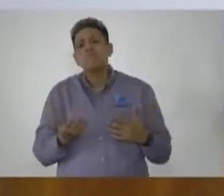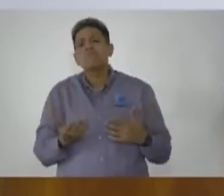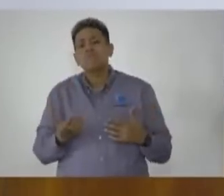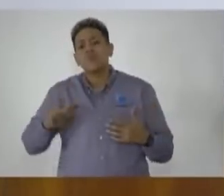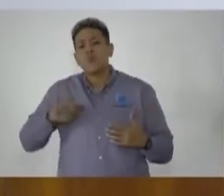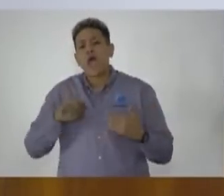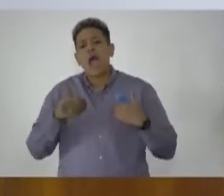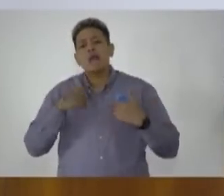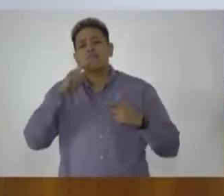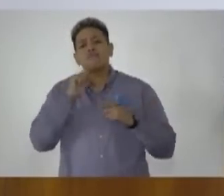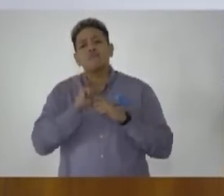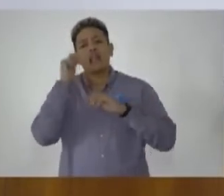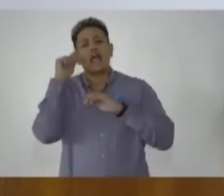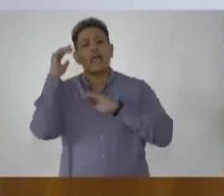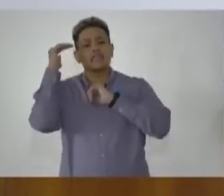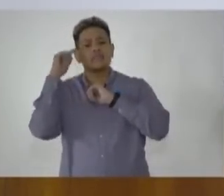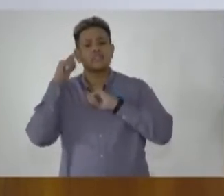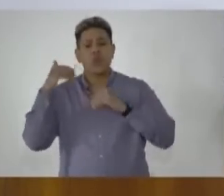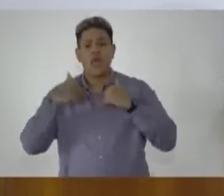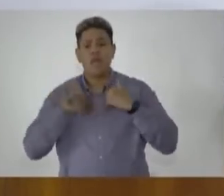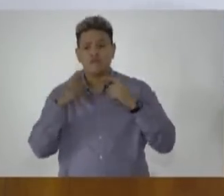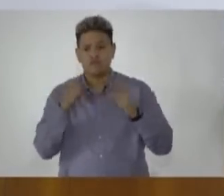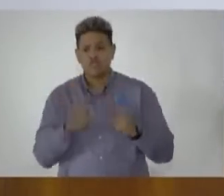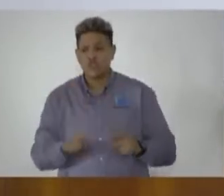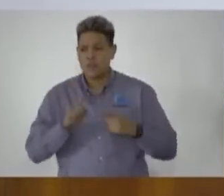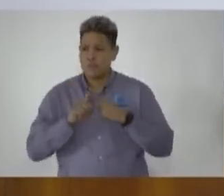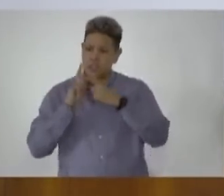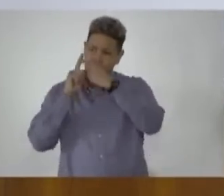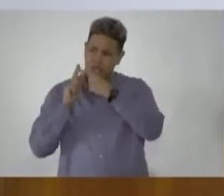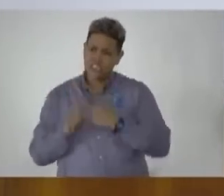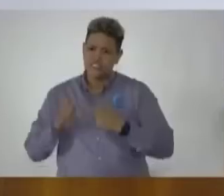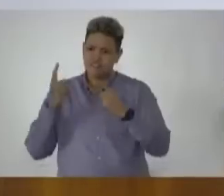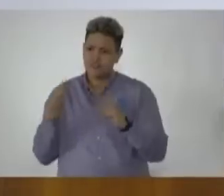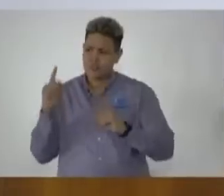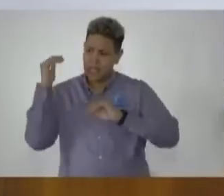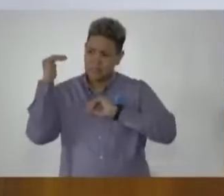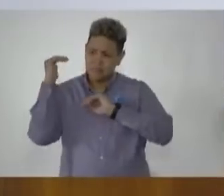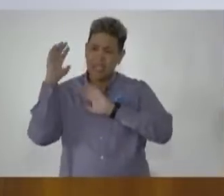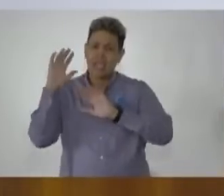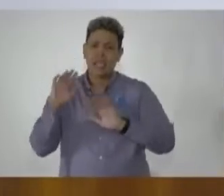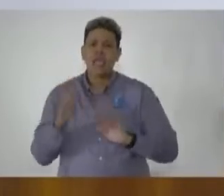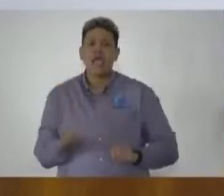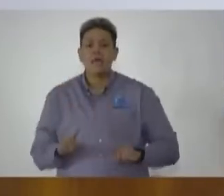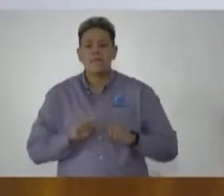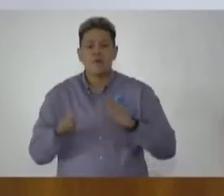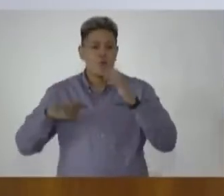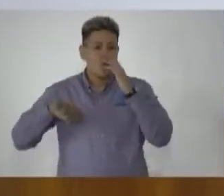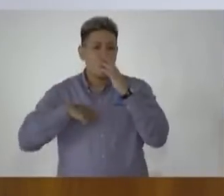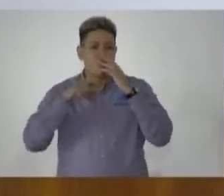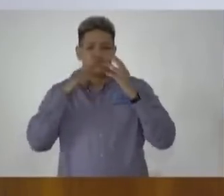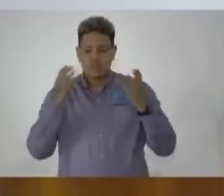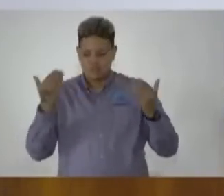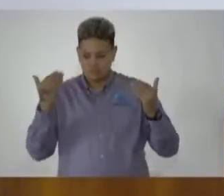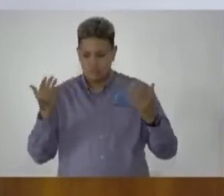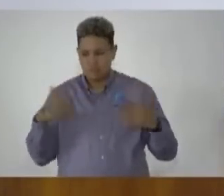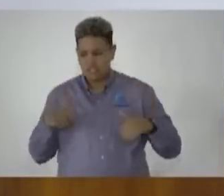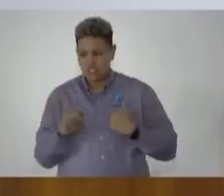we have the expectations to have results and positive results, but we are up for the